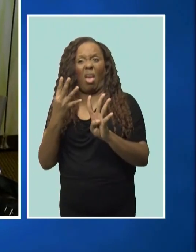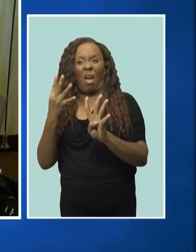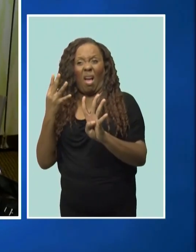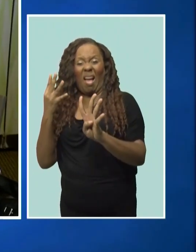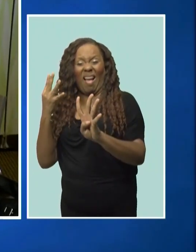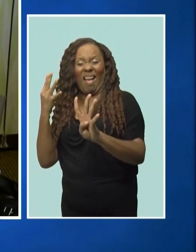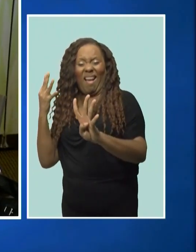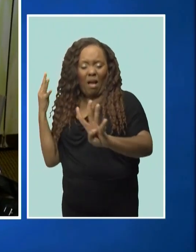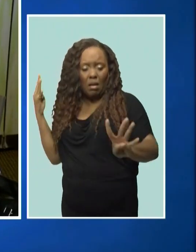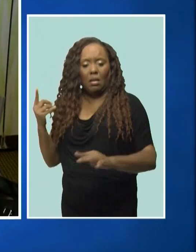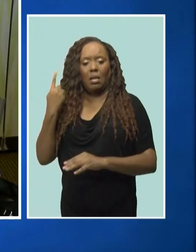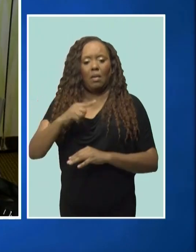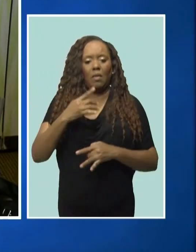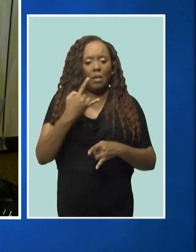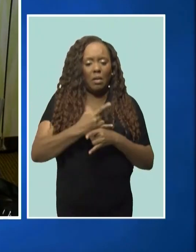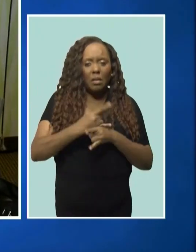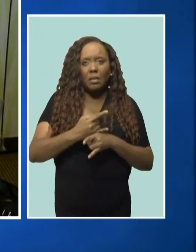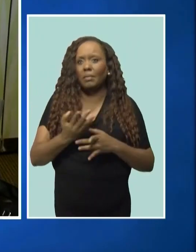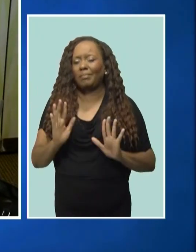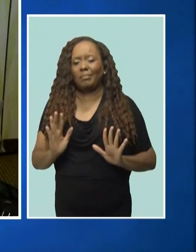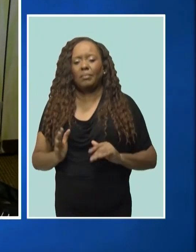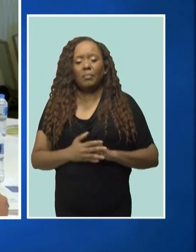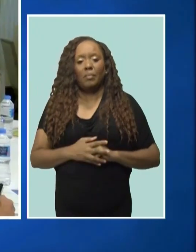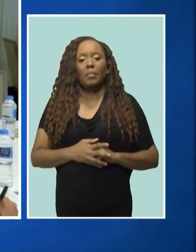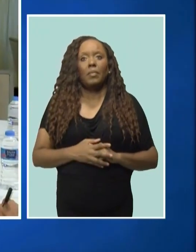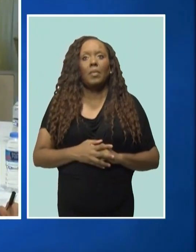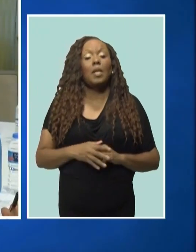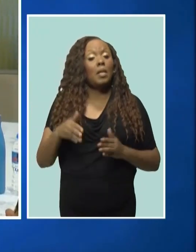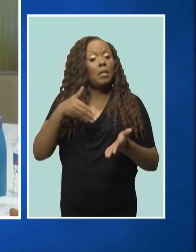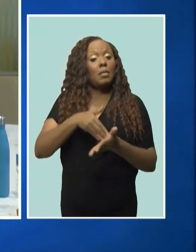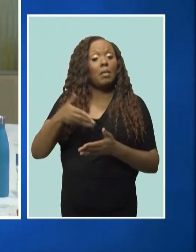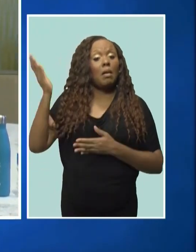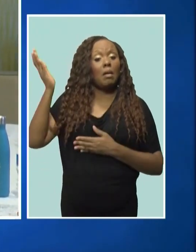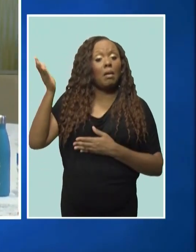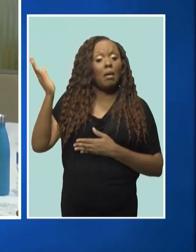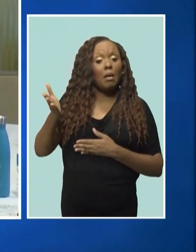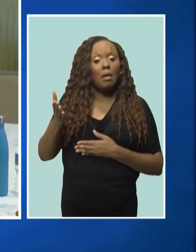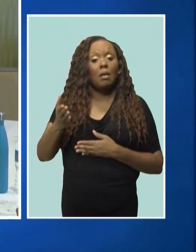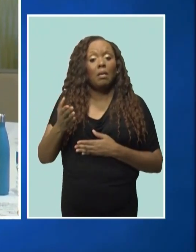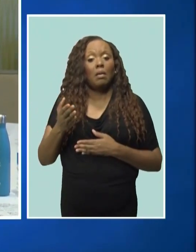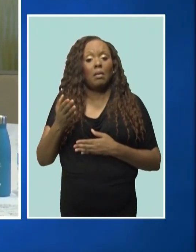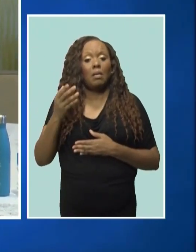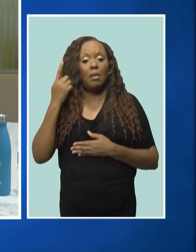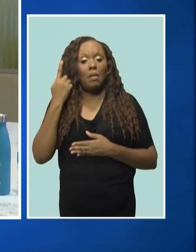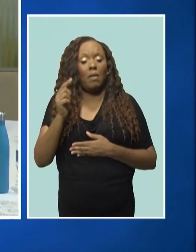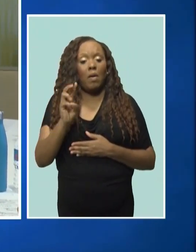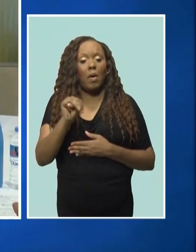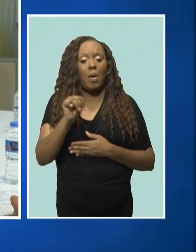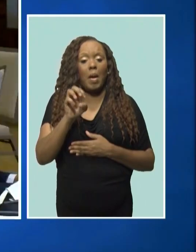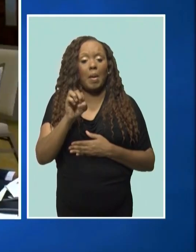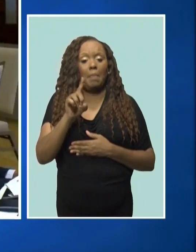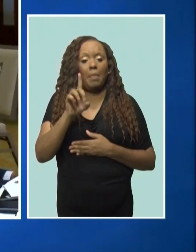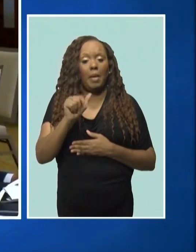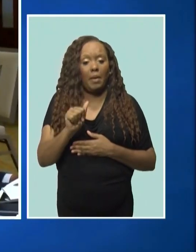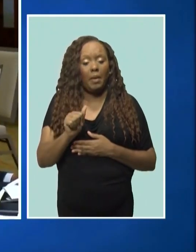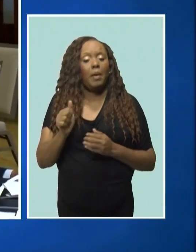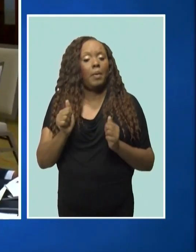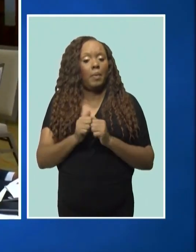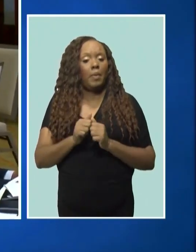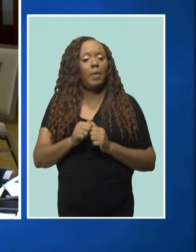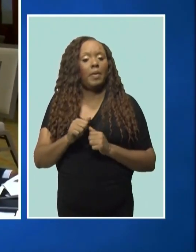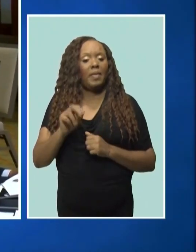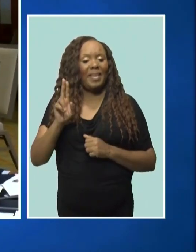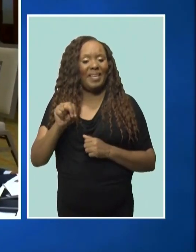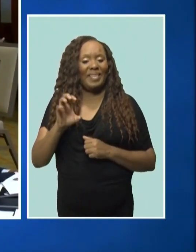Dr. Connell was addressing a media and NCD health sensitization session hosted by the National NCD Commission. It brought